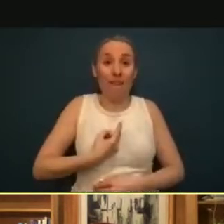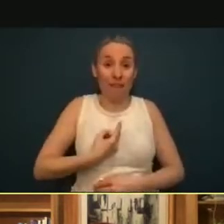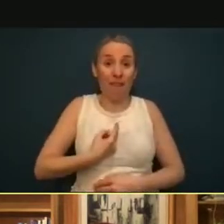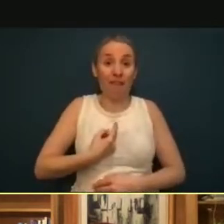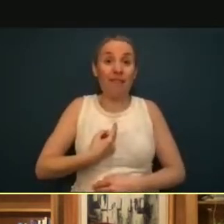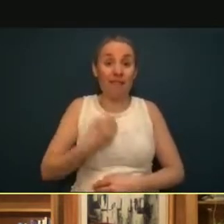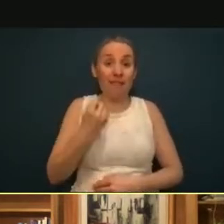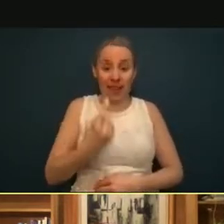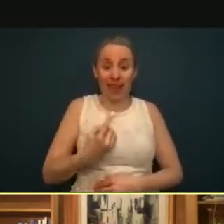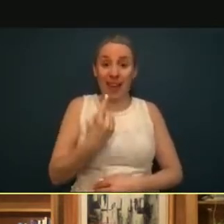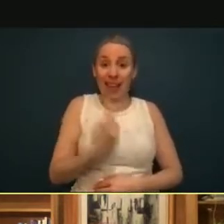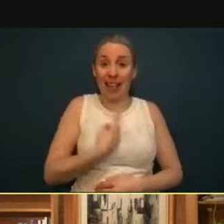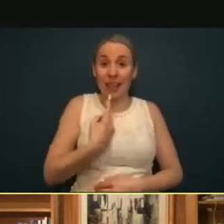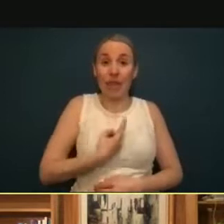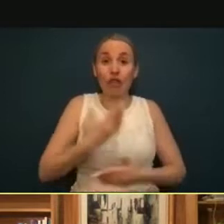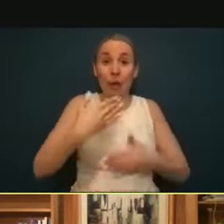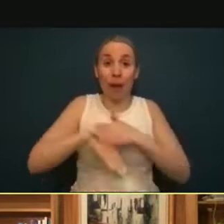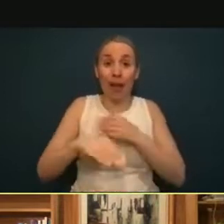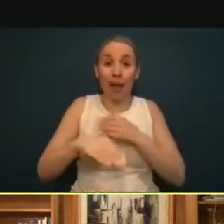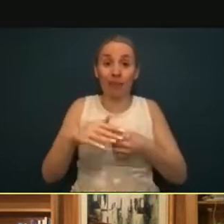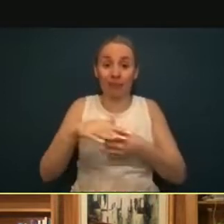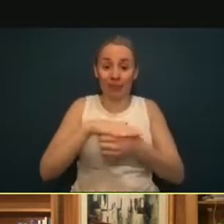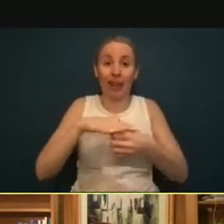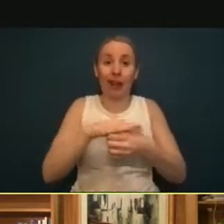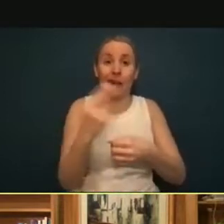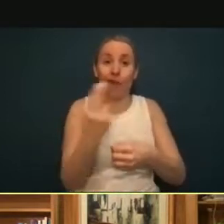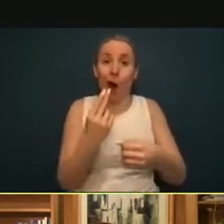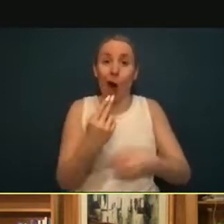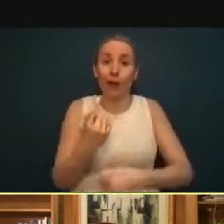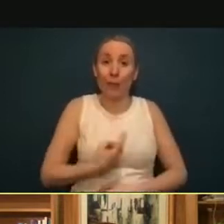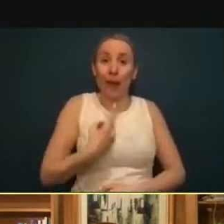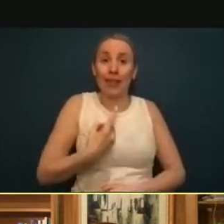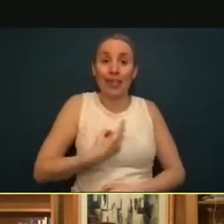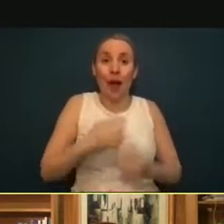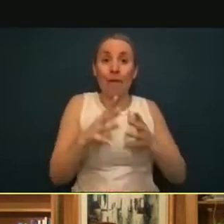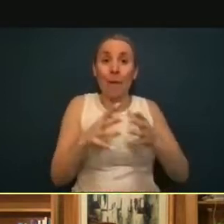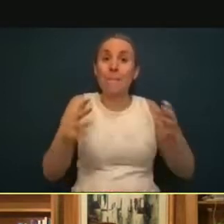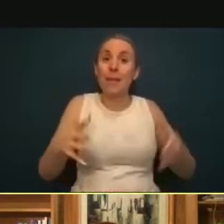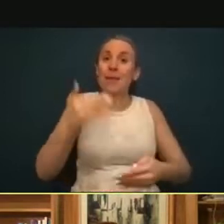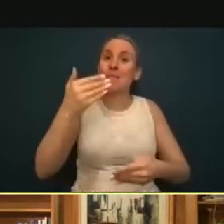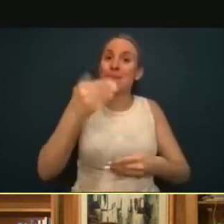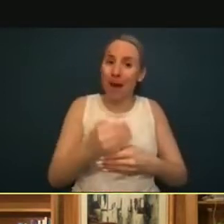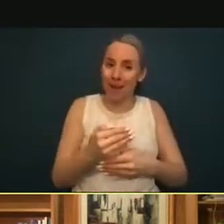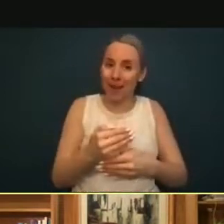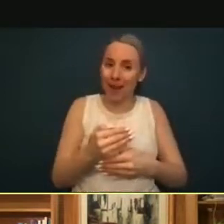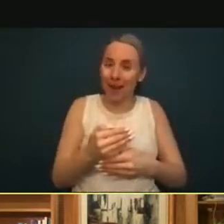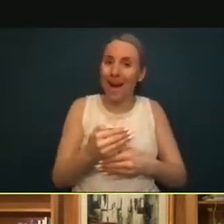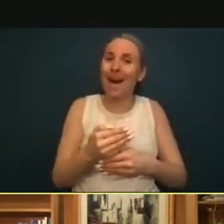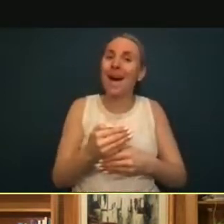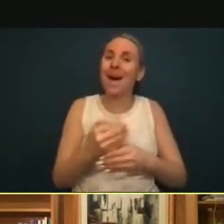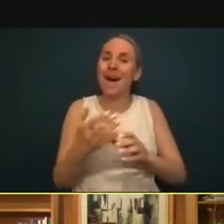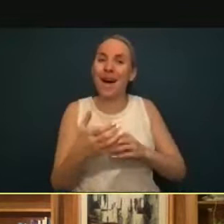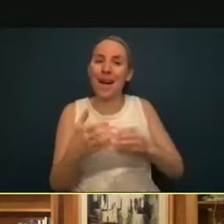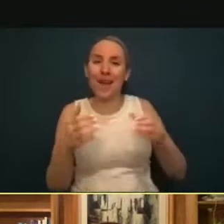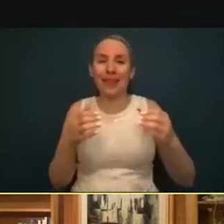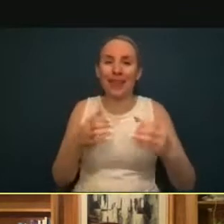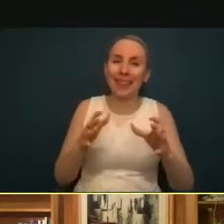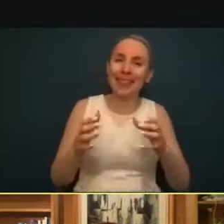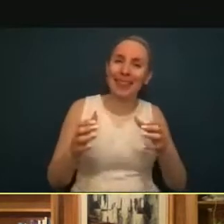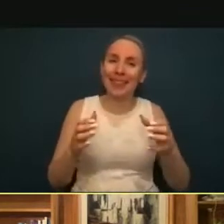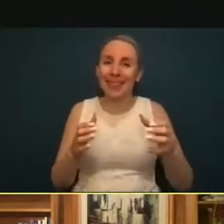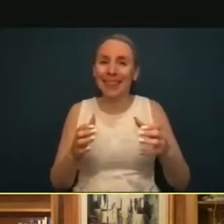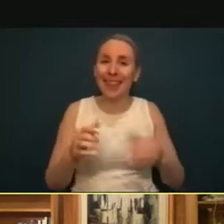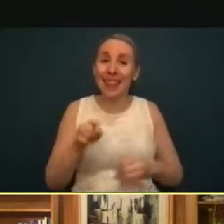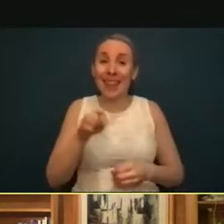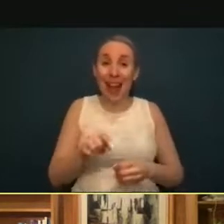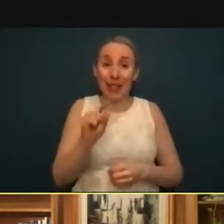in the sector. So it's so slight, but it's interesting because those small barriers